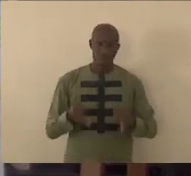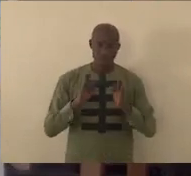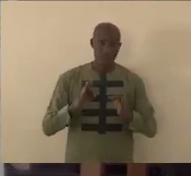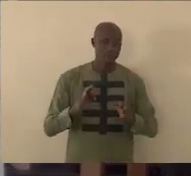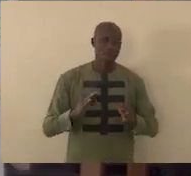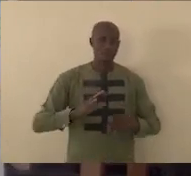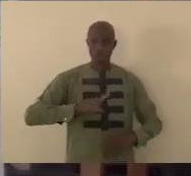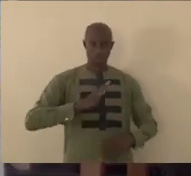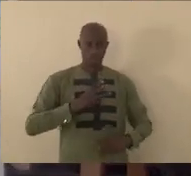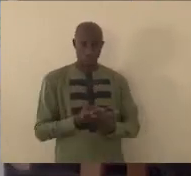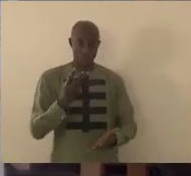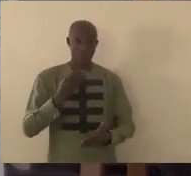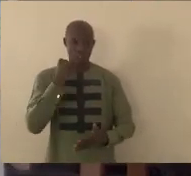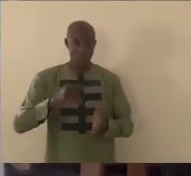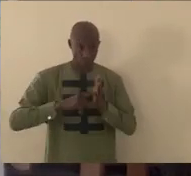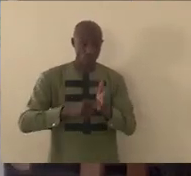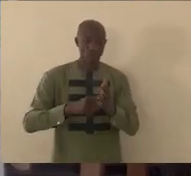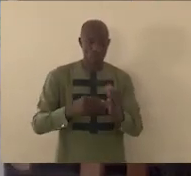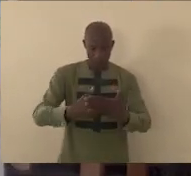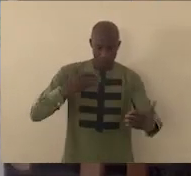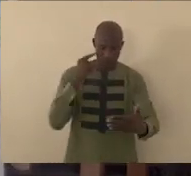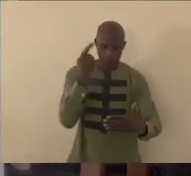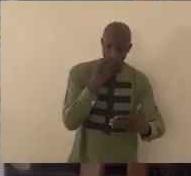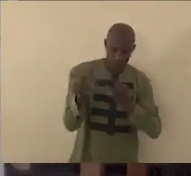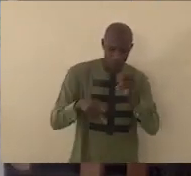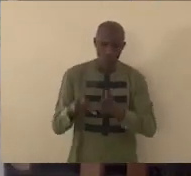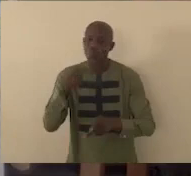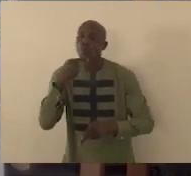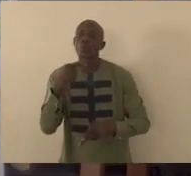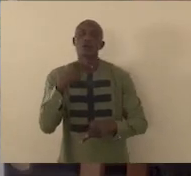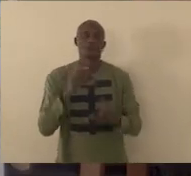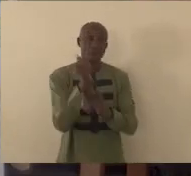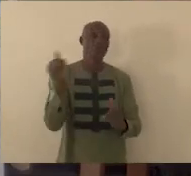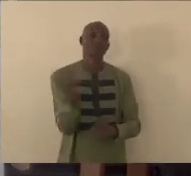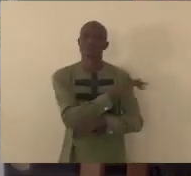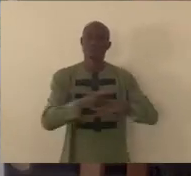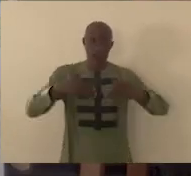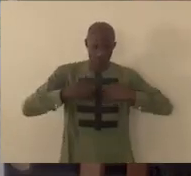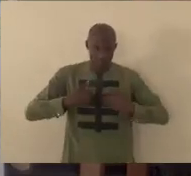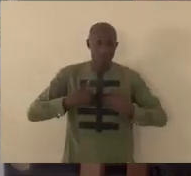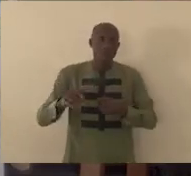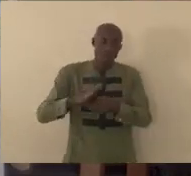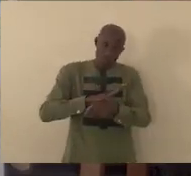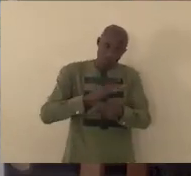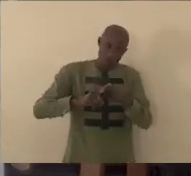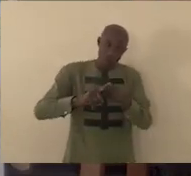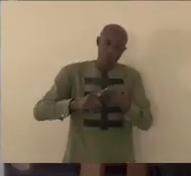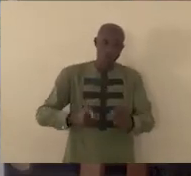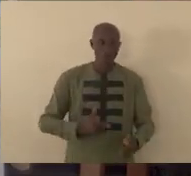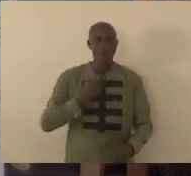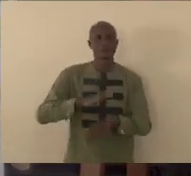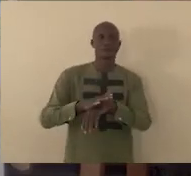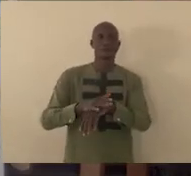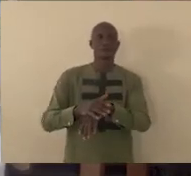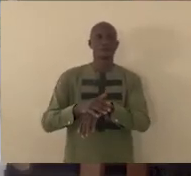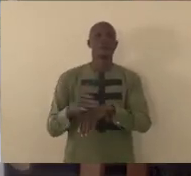is flaunted before the eyes of the people who believe that they have not enough to live on decently.